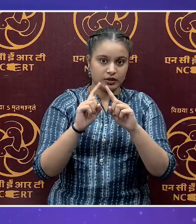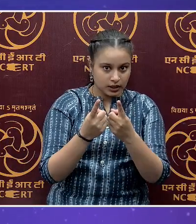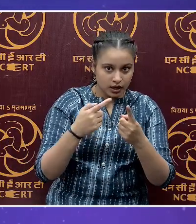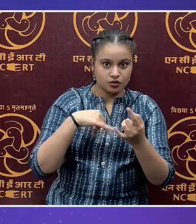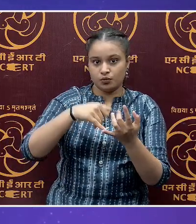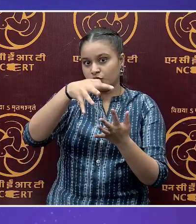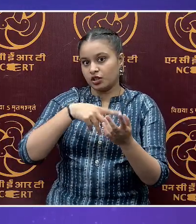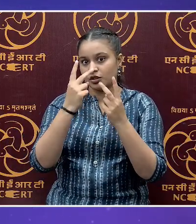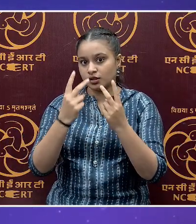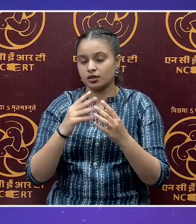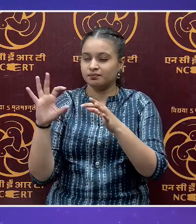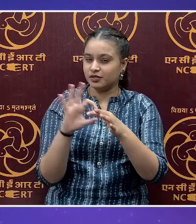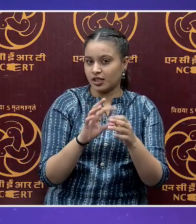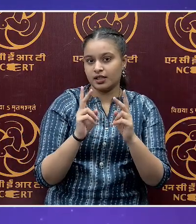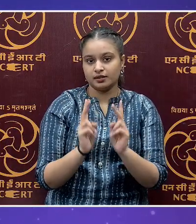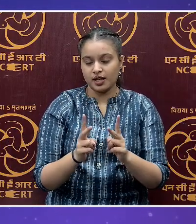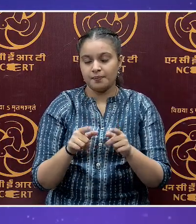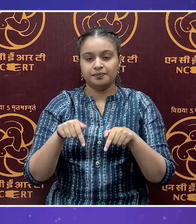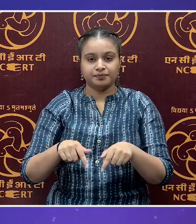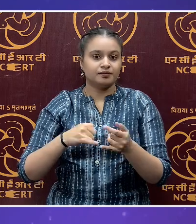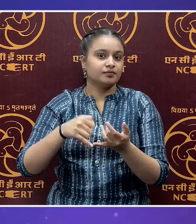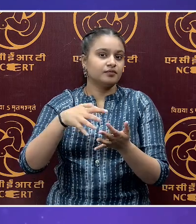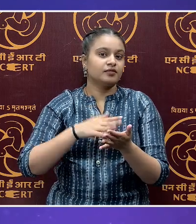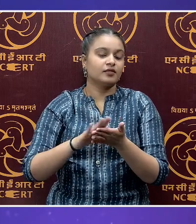classrooms. So please stay tuned. And this is me, Harpreet